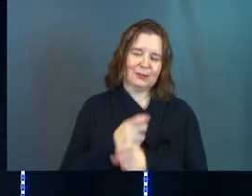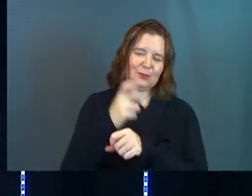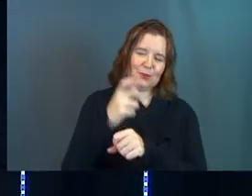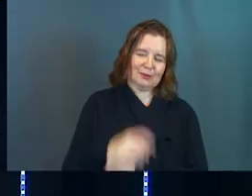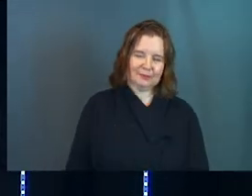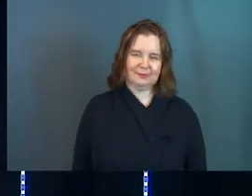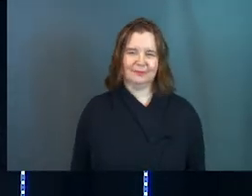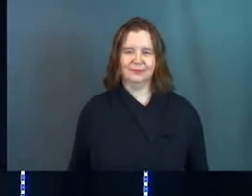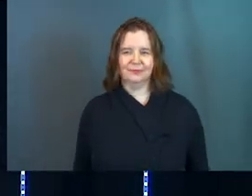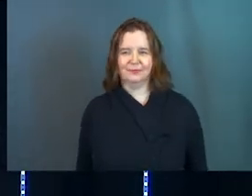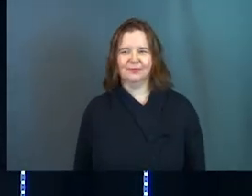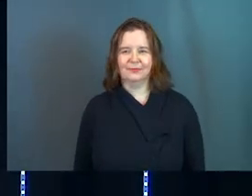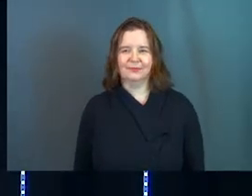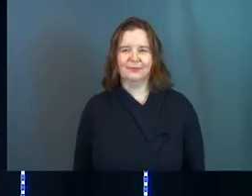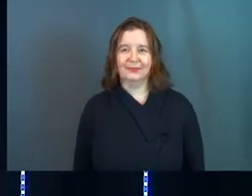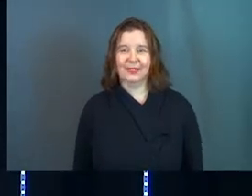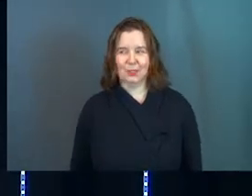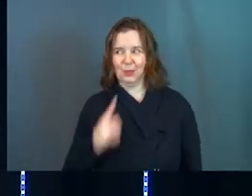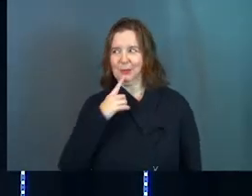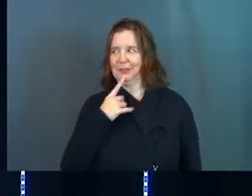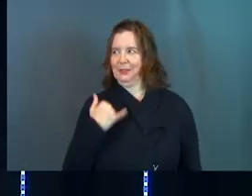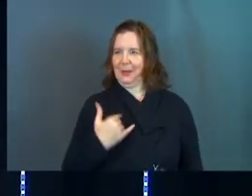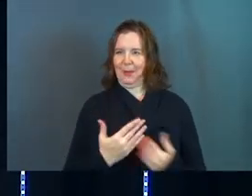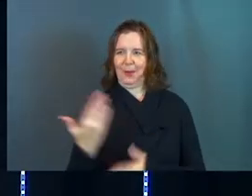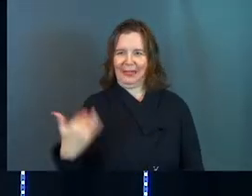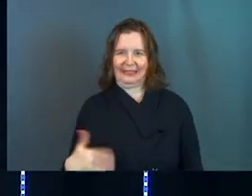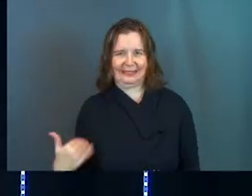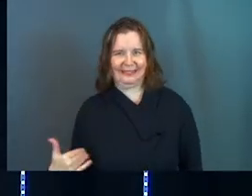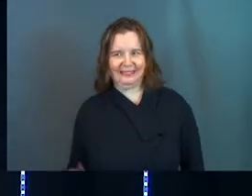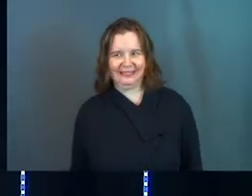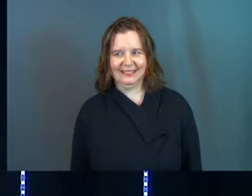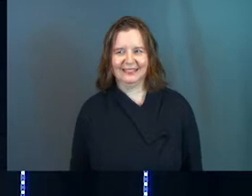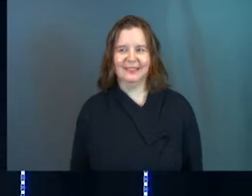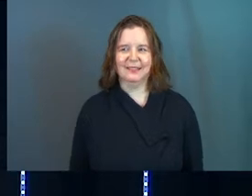joke. You're so serious this morning.